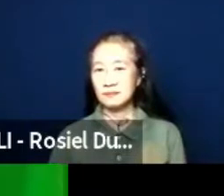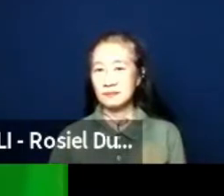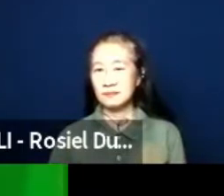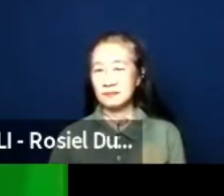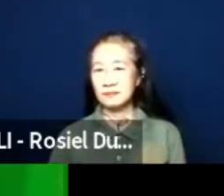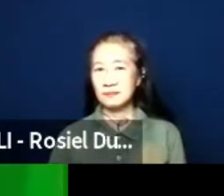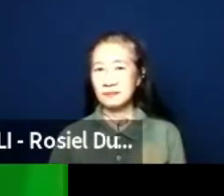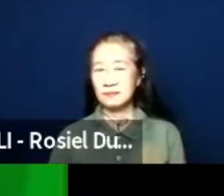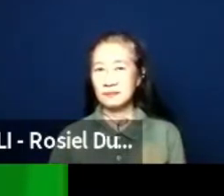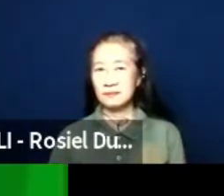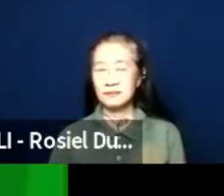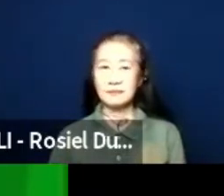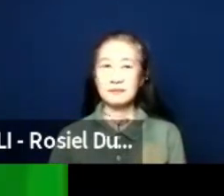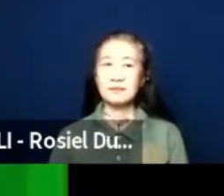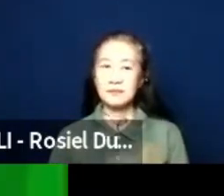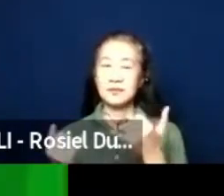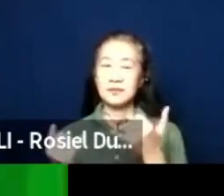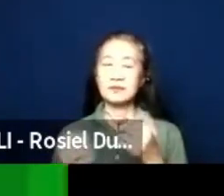Okay, this time I will translate this to you.